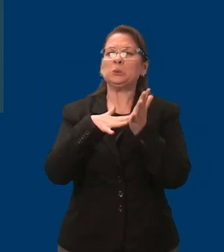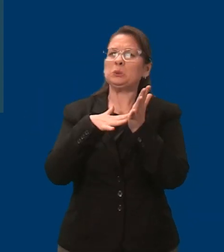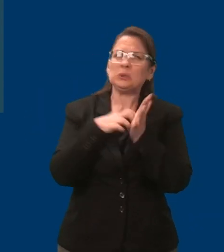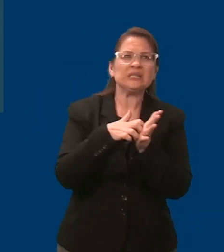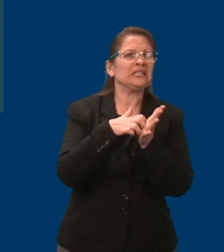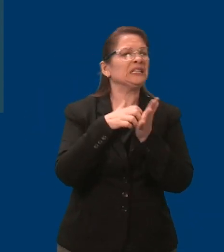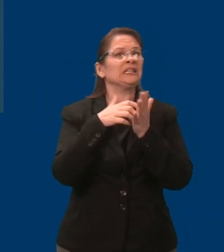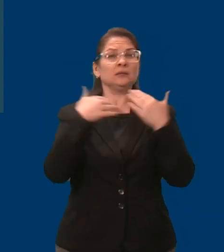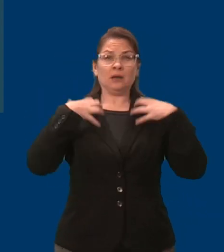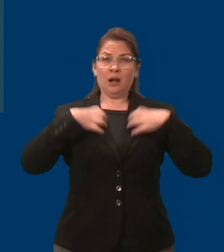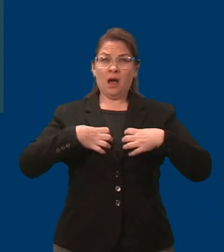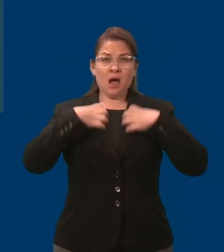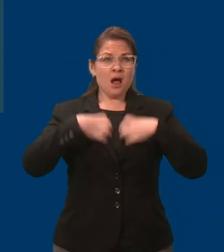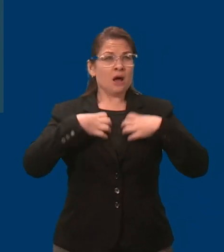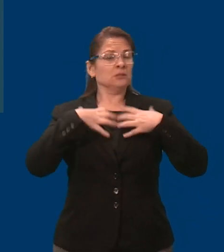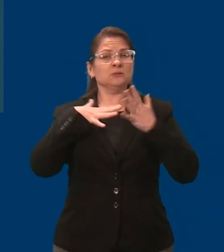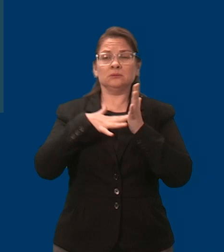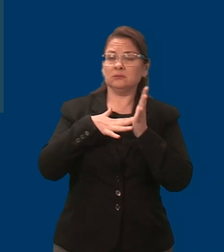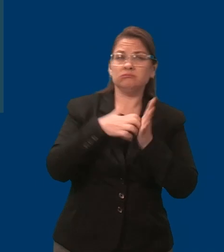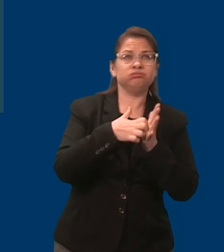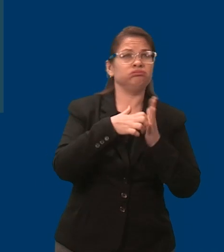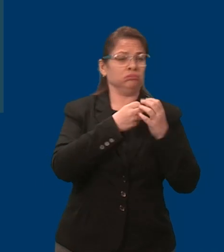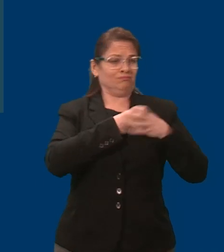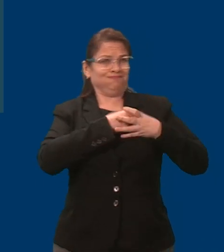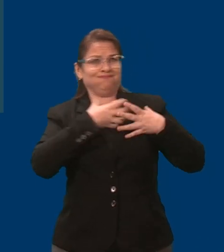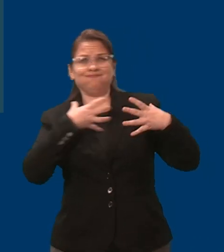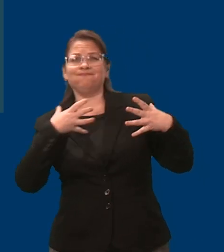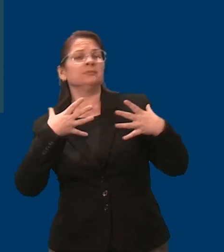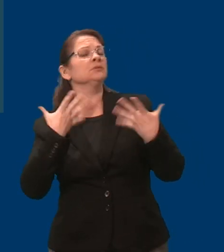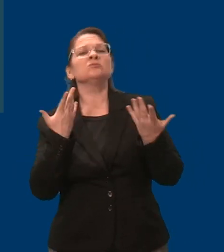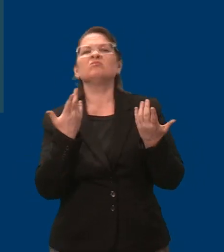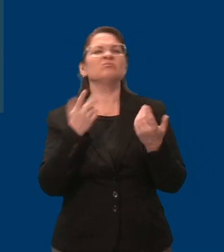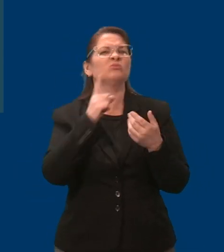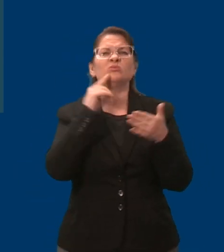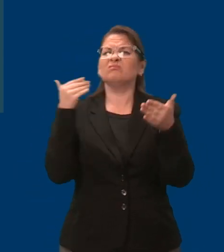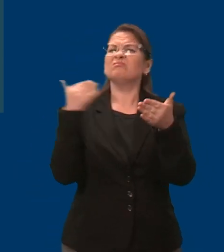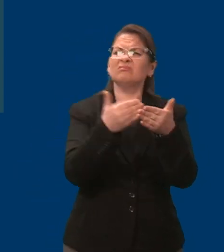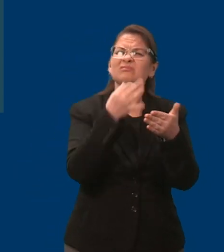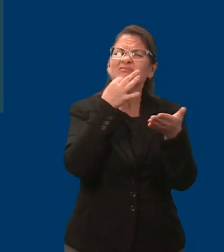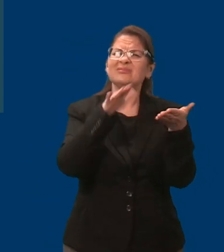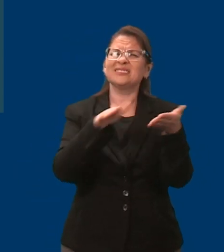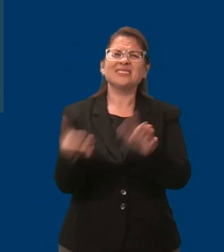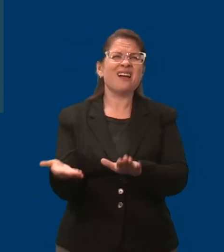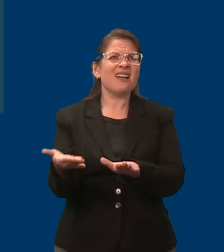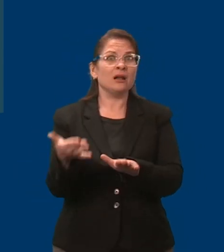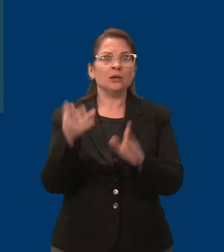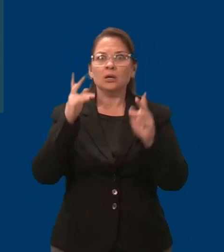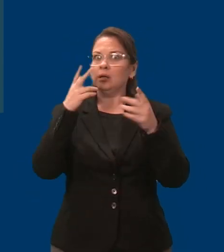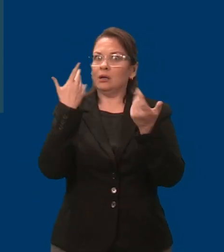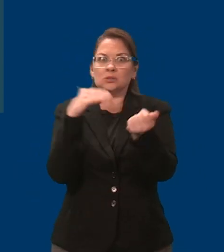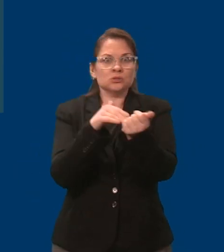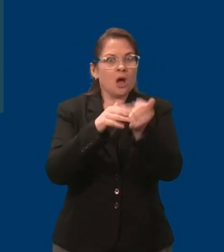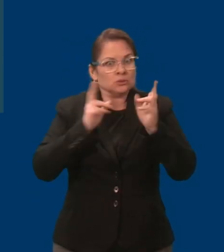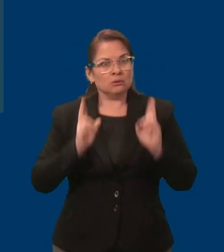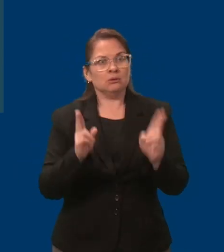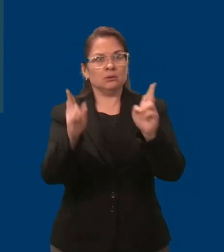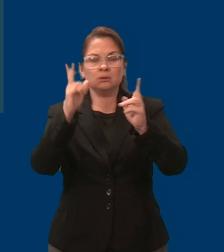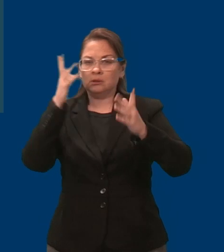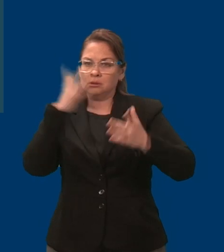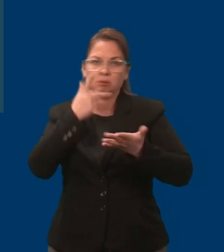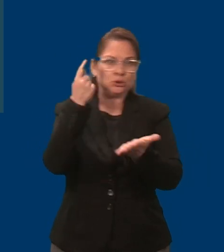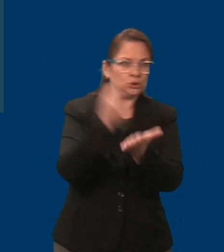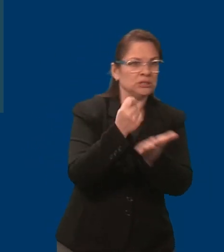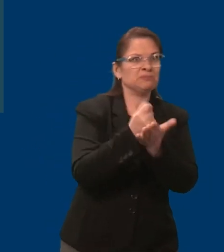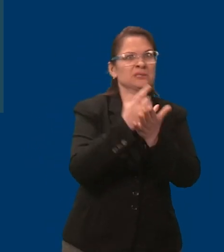in the beginning stages of respiratory failure. The doctors raced to do blood work and to stabilize Leo, but still were unsure what was causing